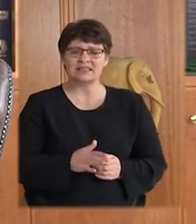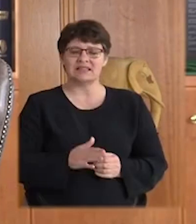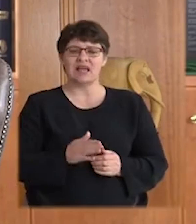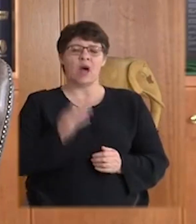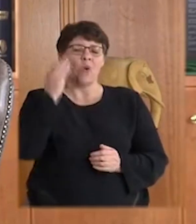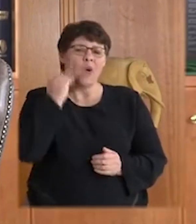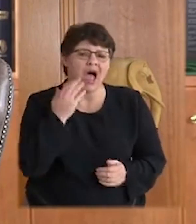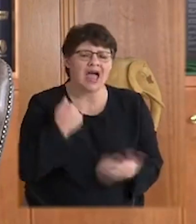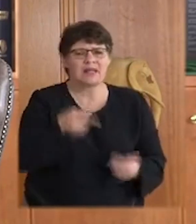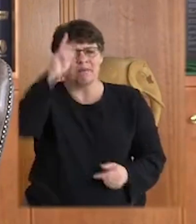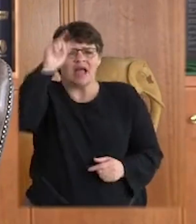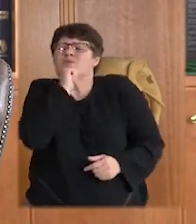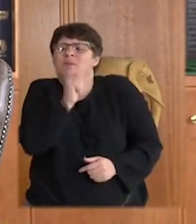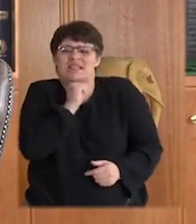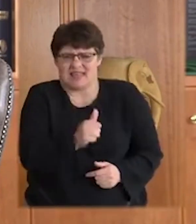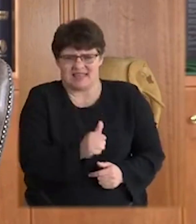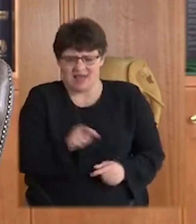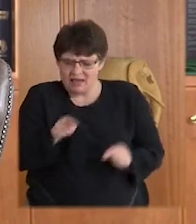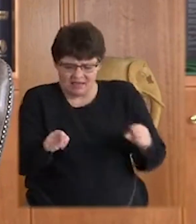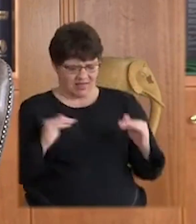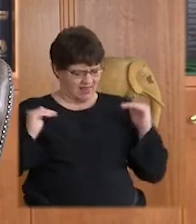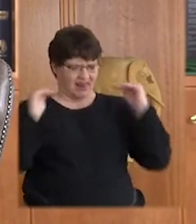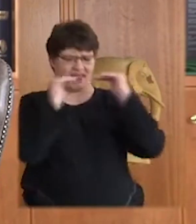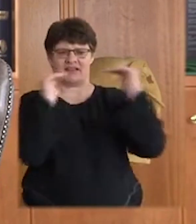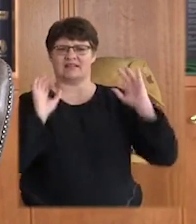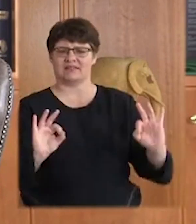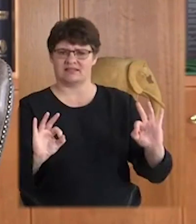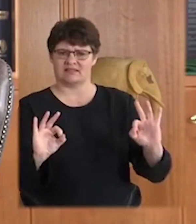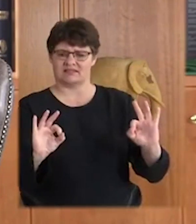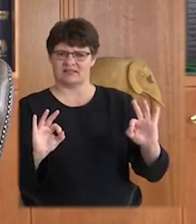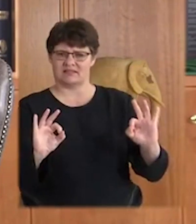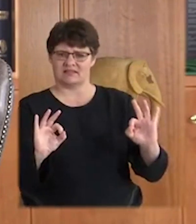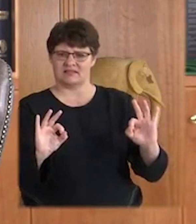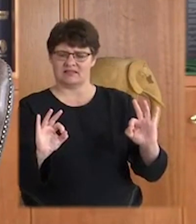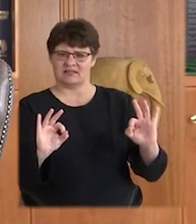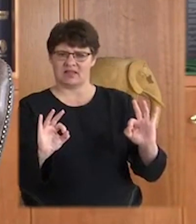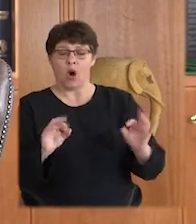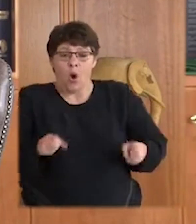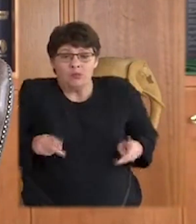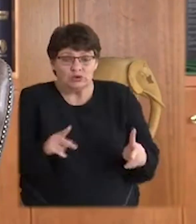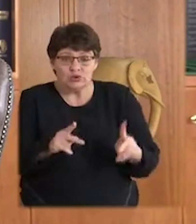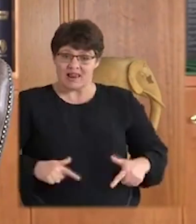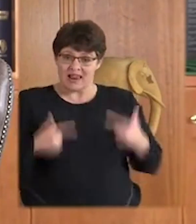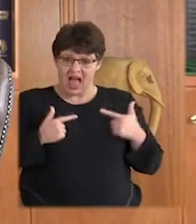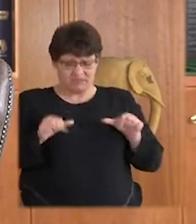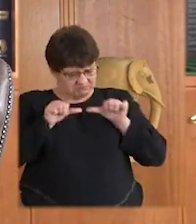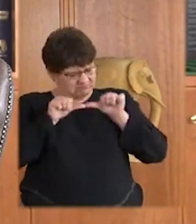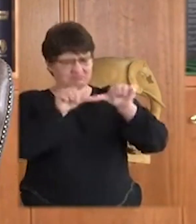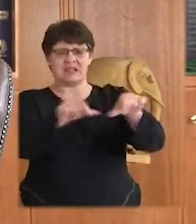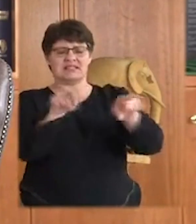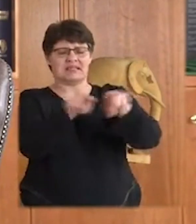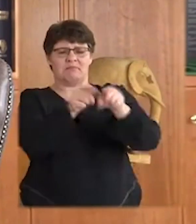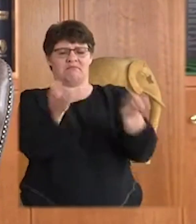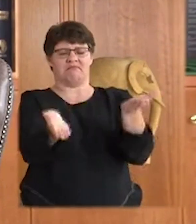white child and making sure they each have an equal chance in life.